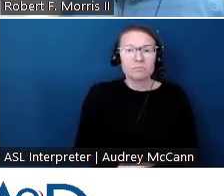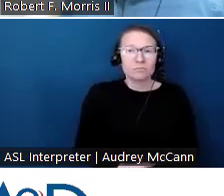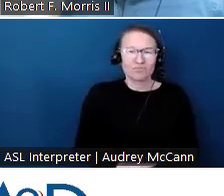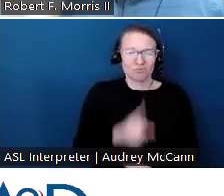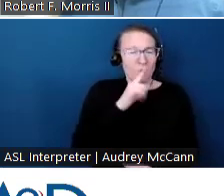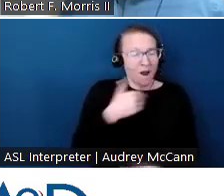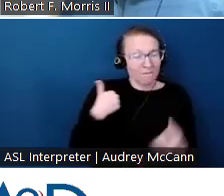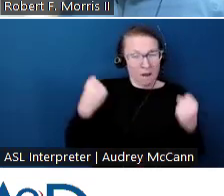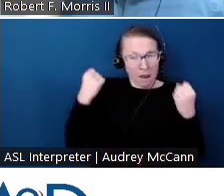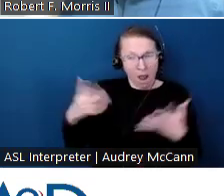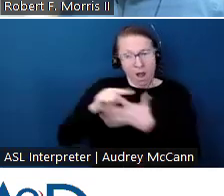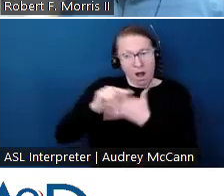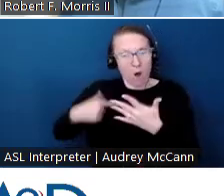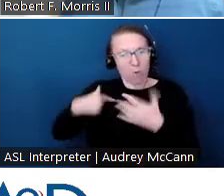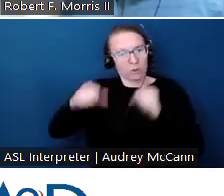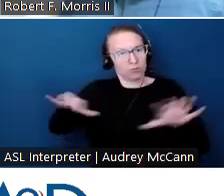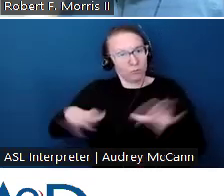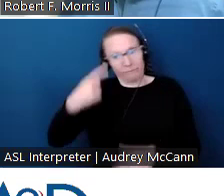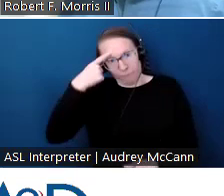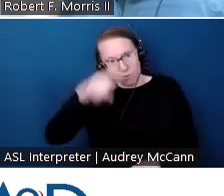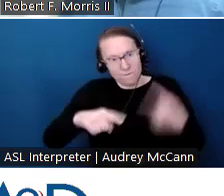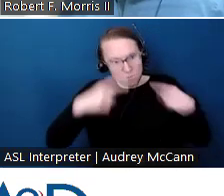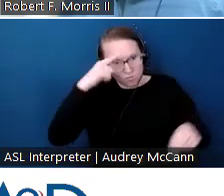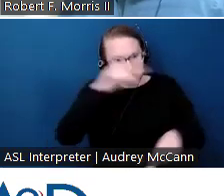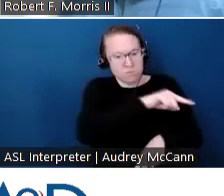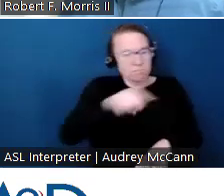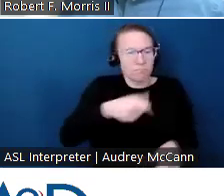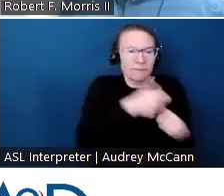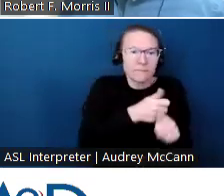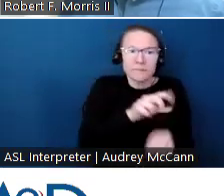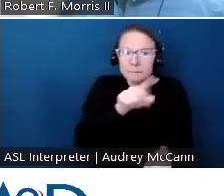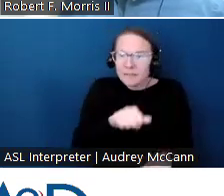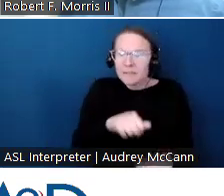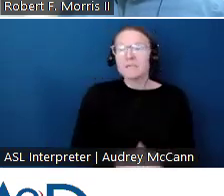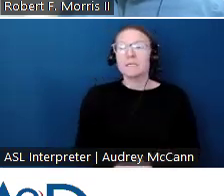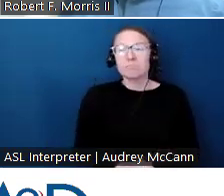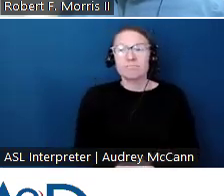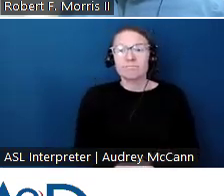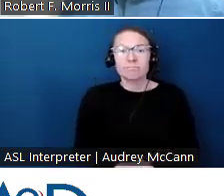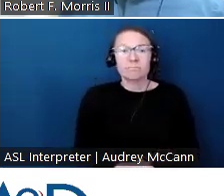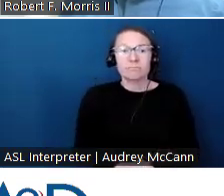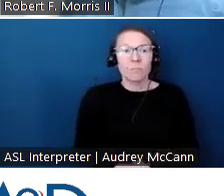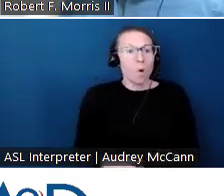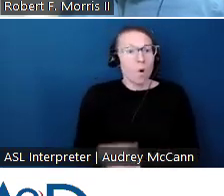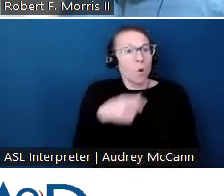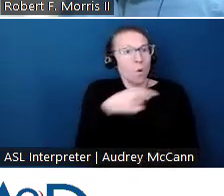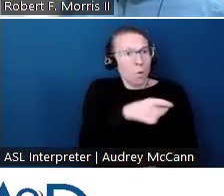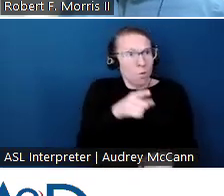that we can do for individuals with disabilities or otherwise, and you do not have to disclose. I would